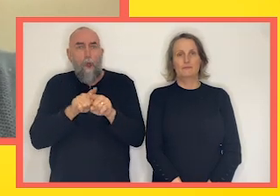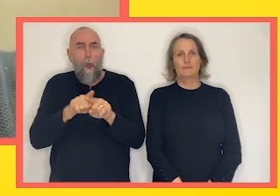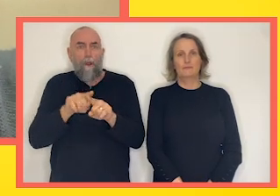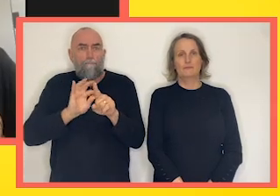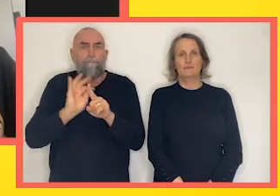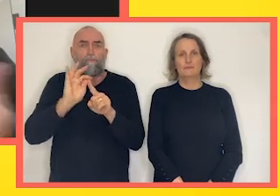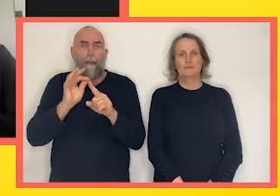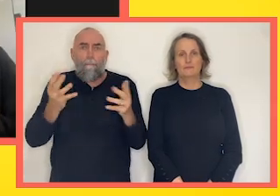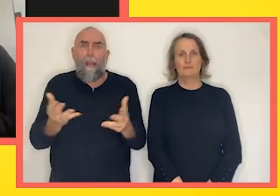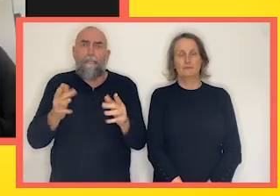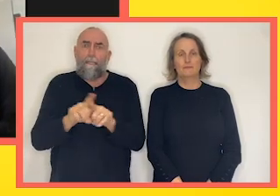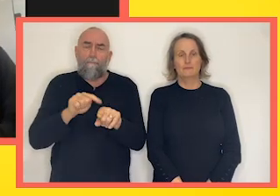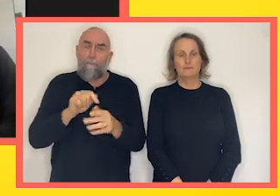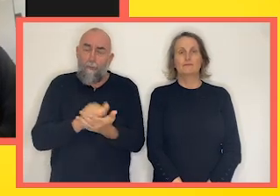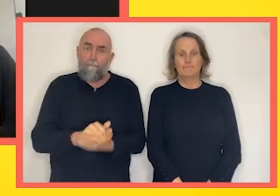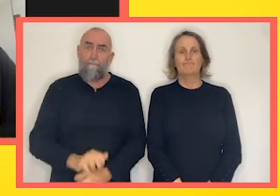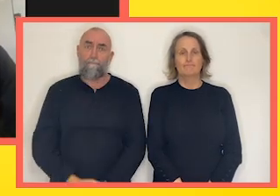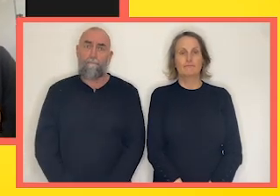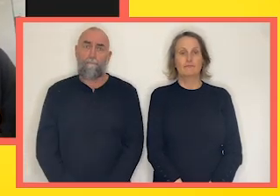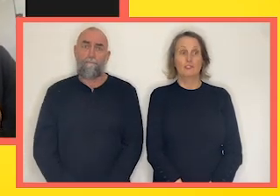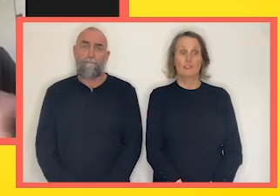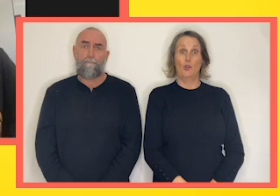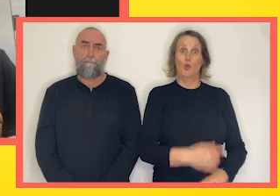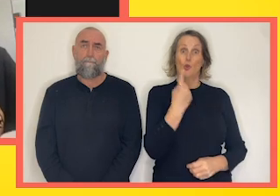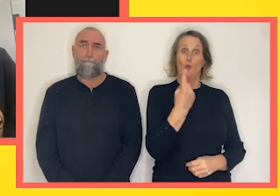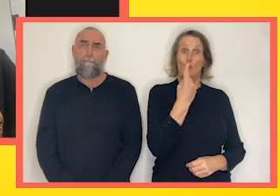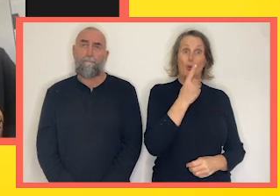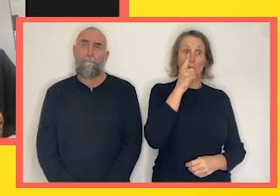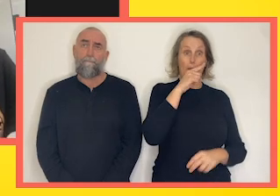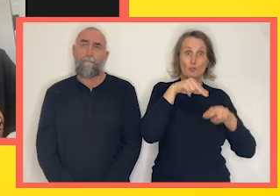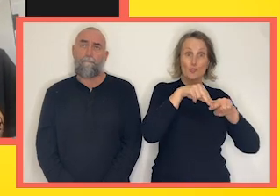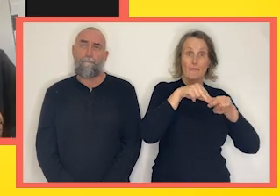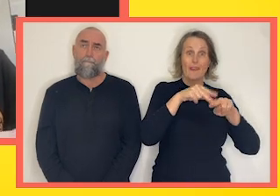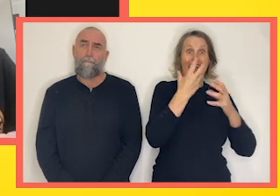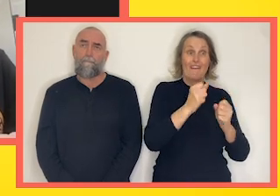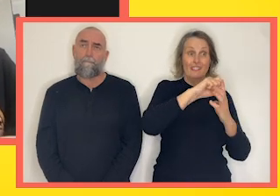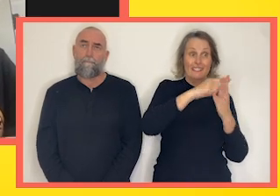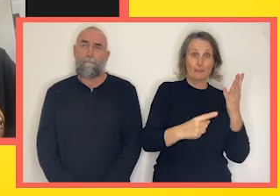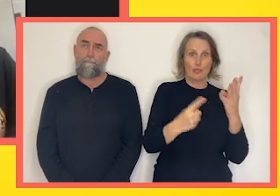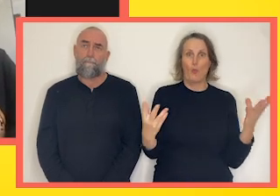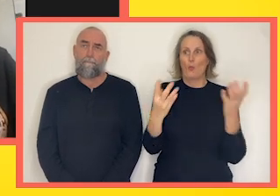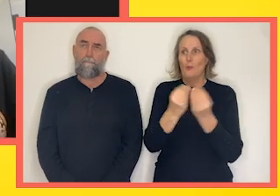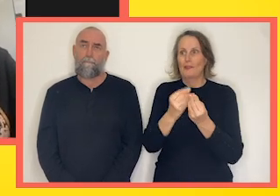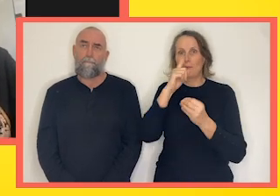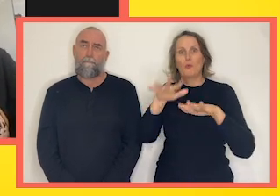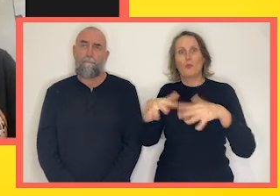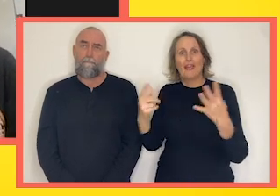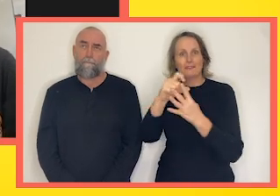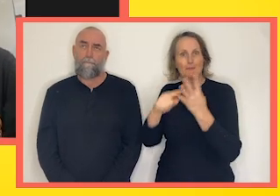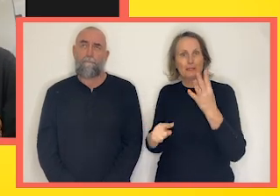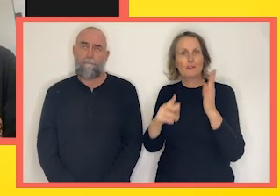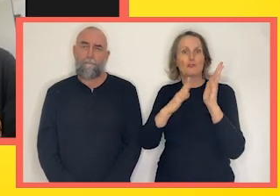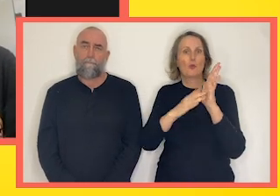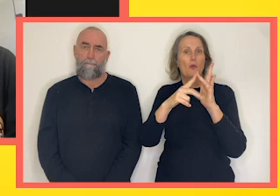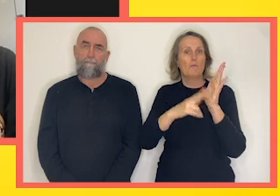Yes, so we are integrated with able-bodied and disabled at the same time. So Monoval Board Riders has